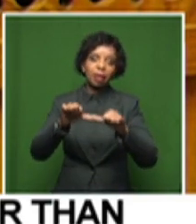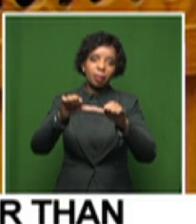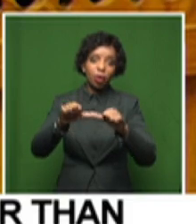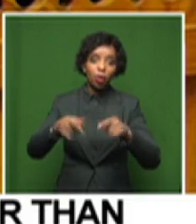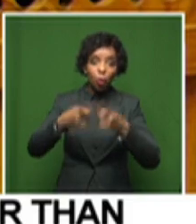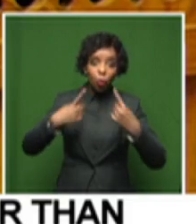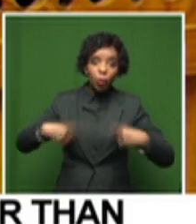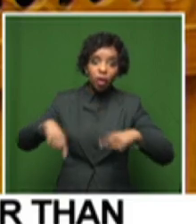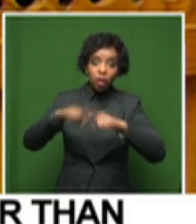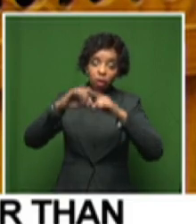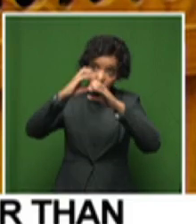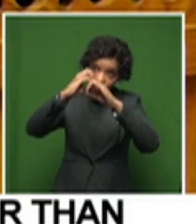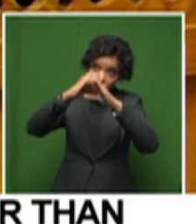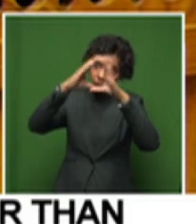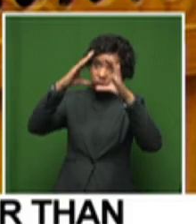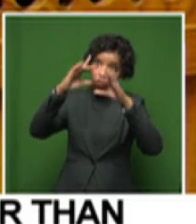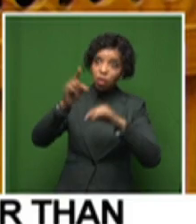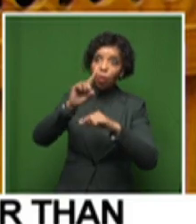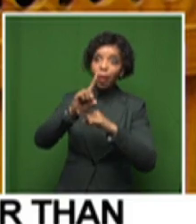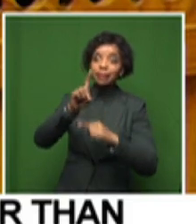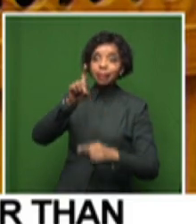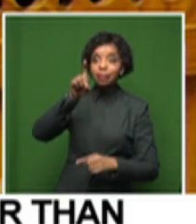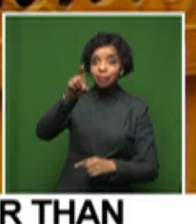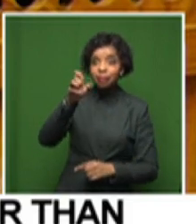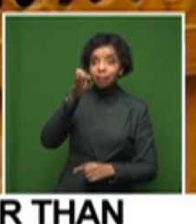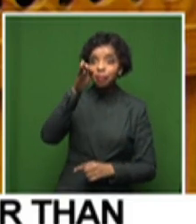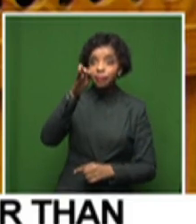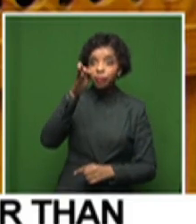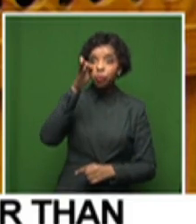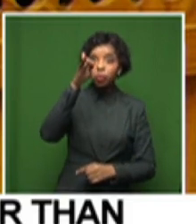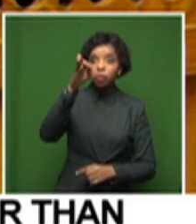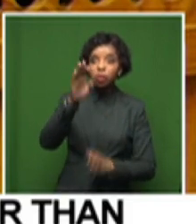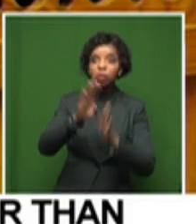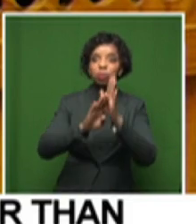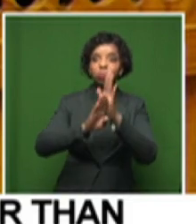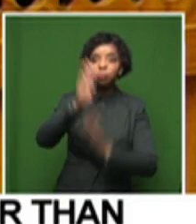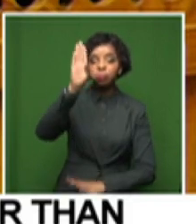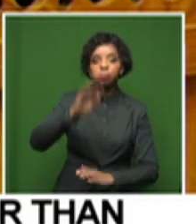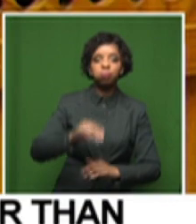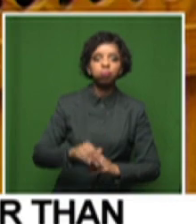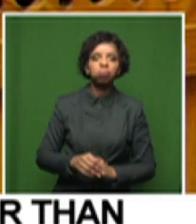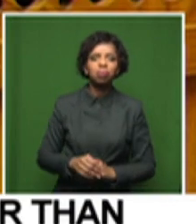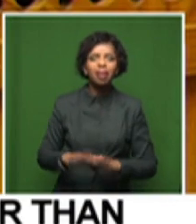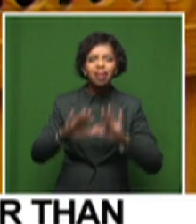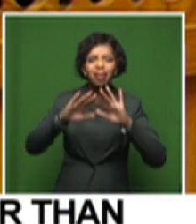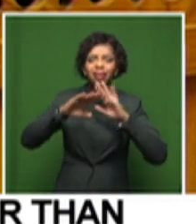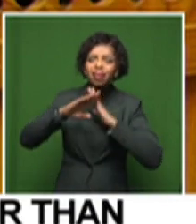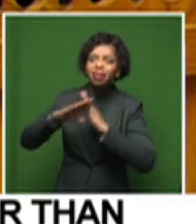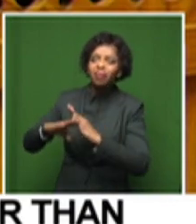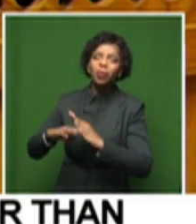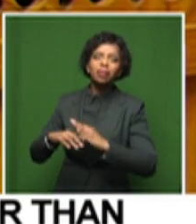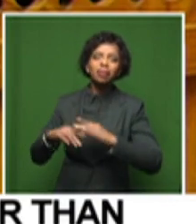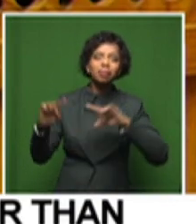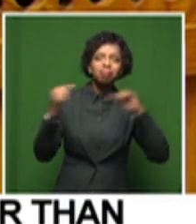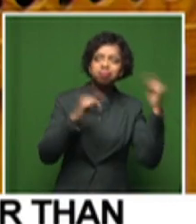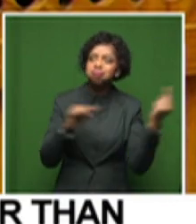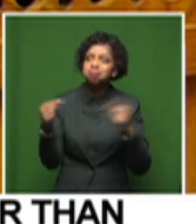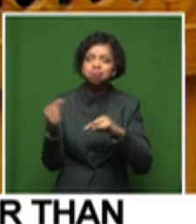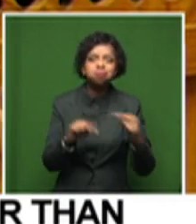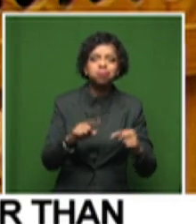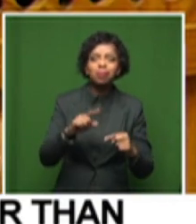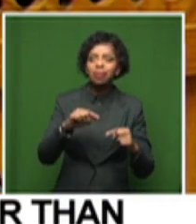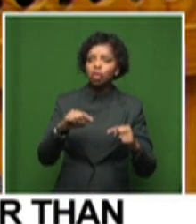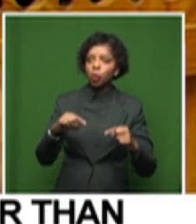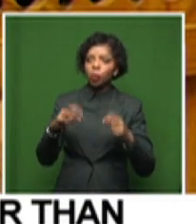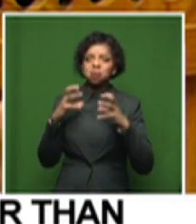and just transition. And avoid fighting amongst each other and pointing fingers, whether it's at Senegal or